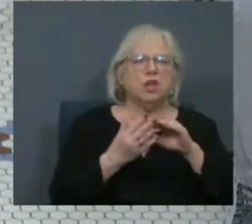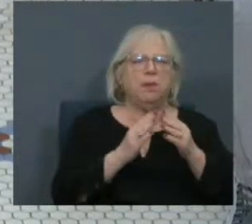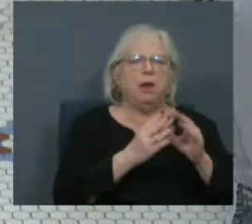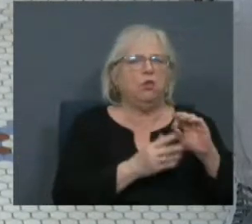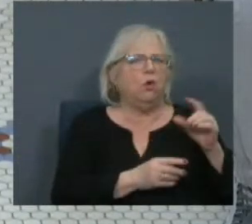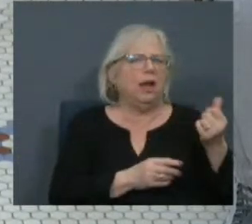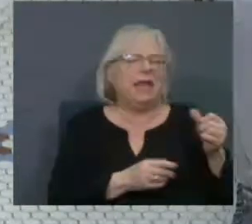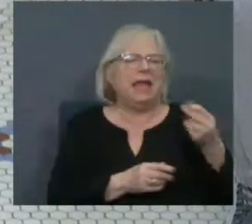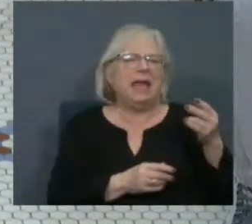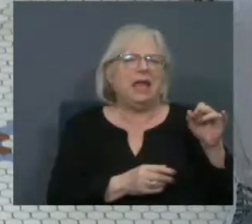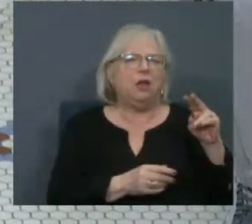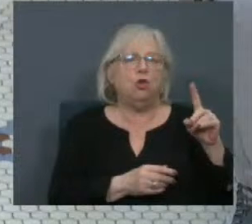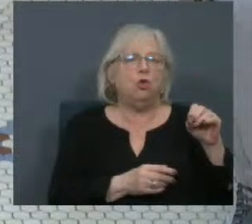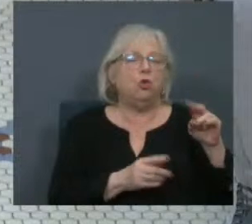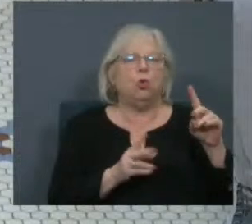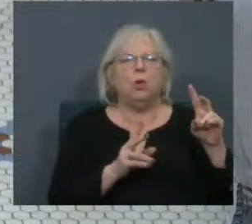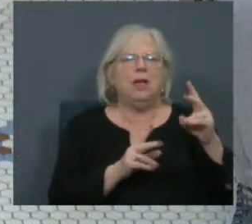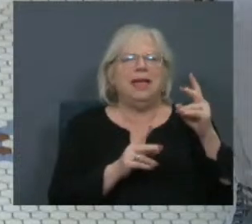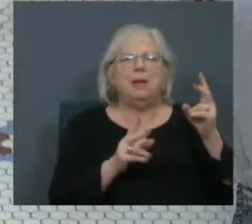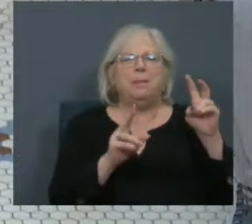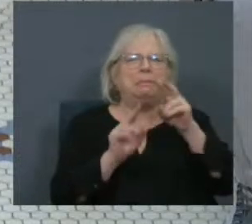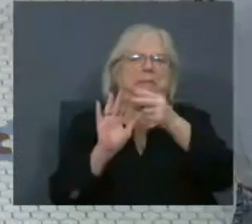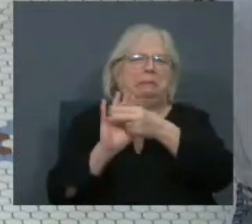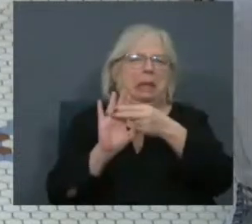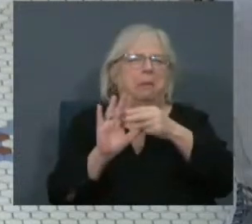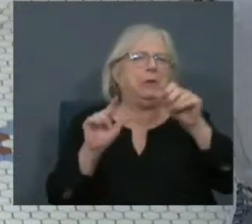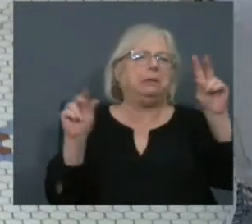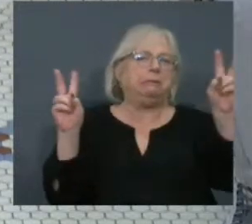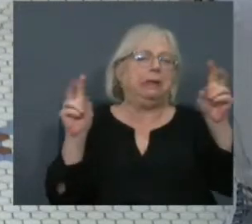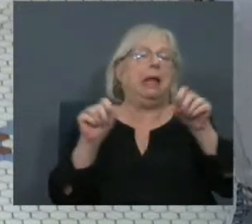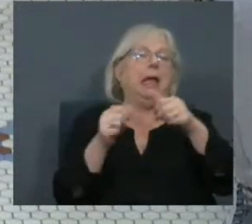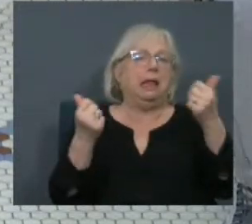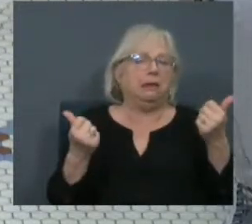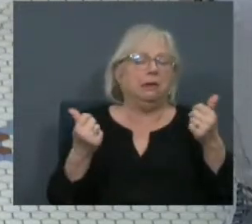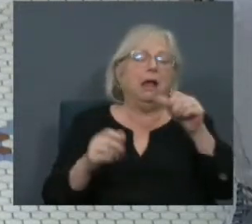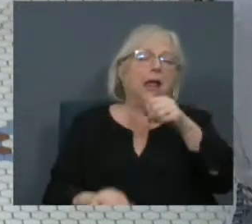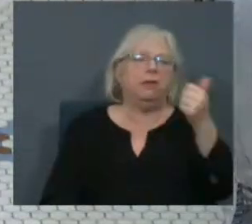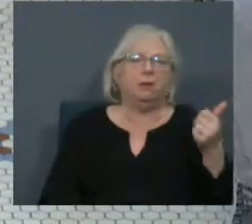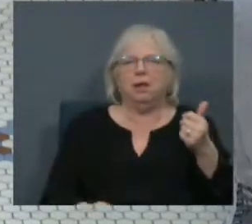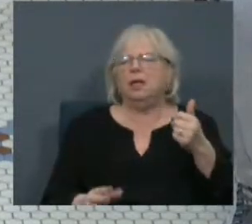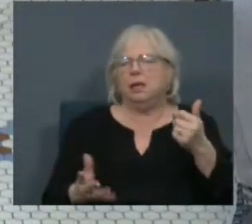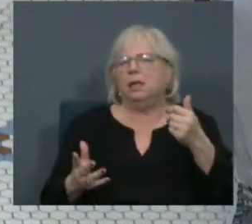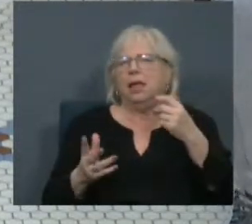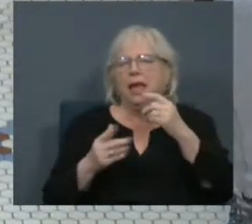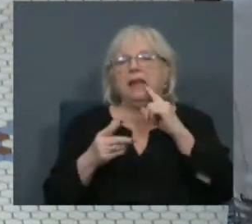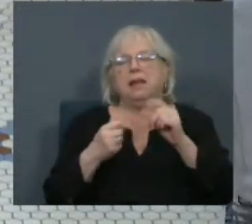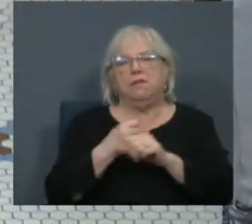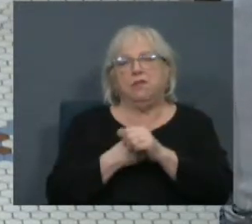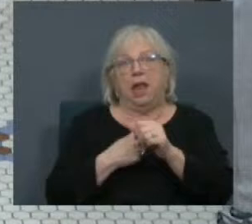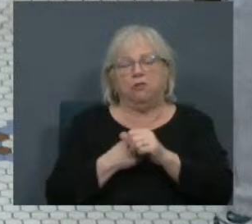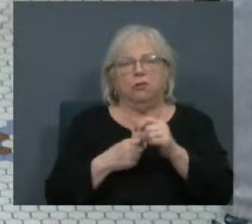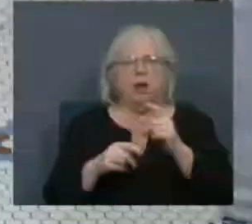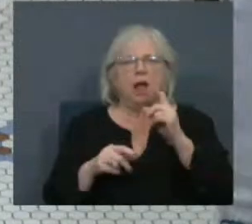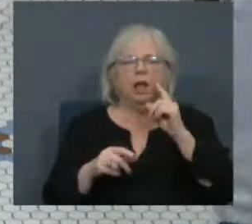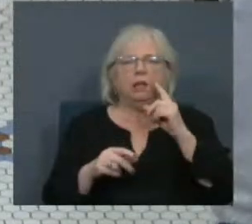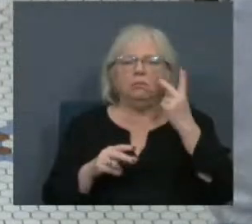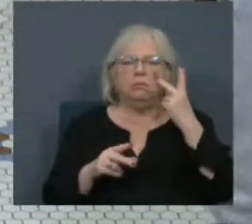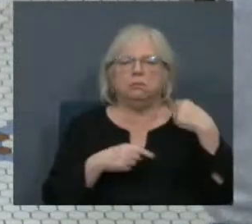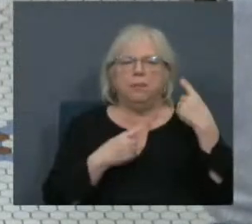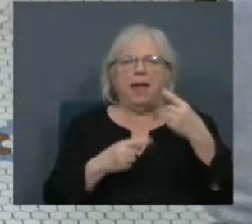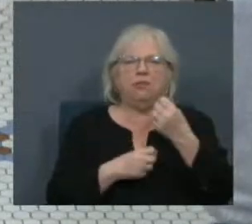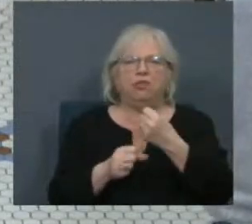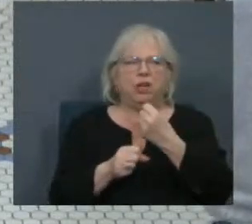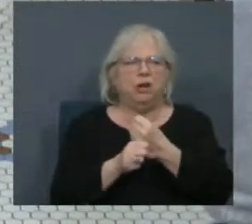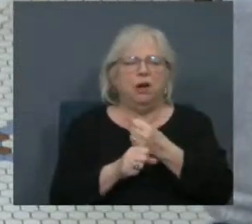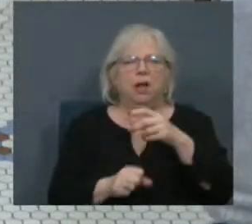be seen as othered. Particularly looking just over the last year here in Little Rock of the over-surveillance of